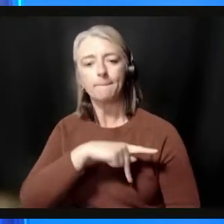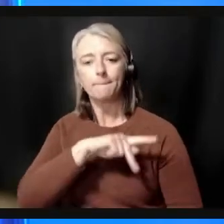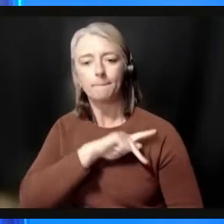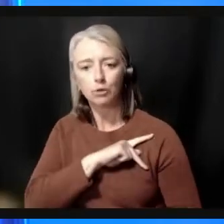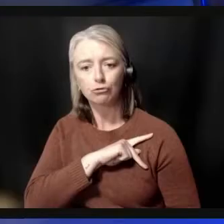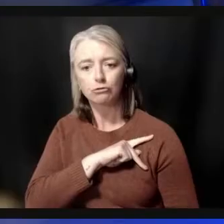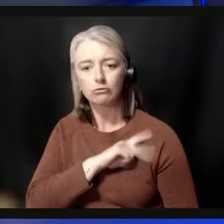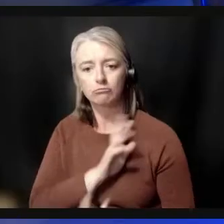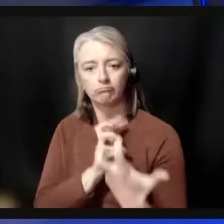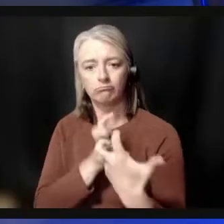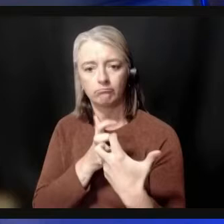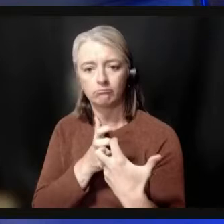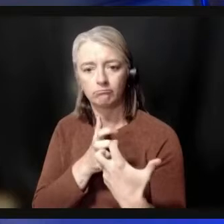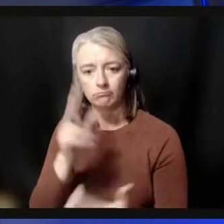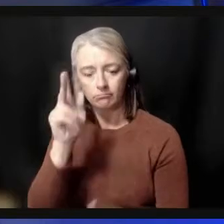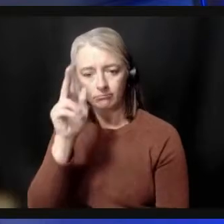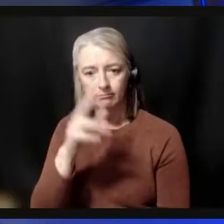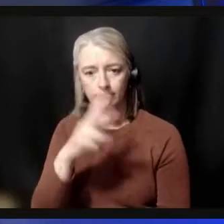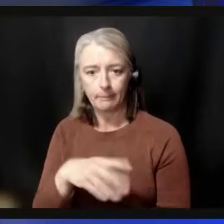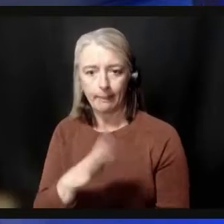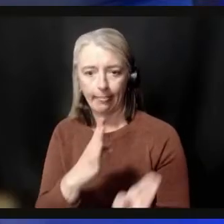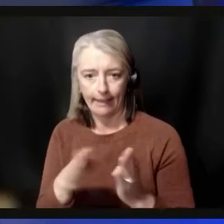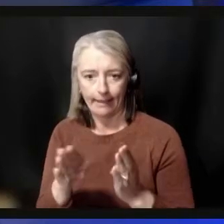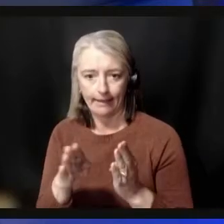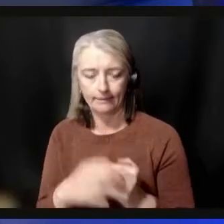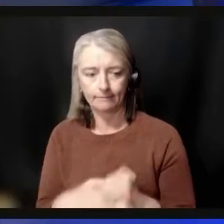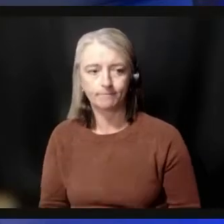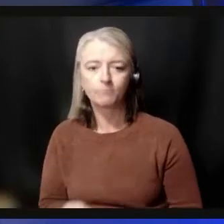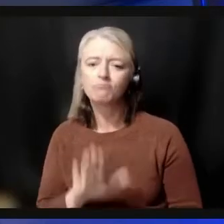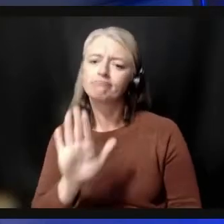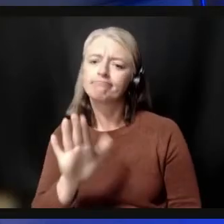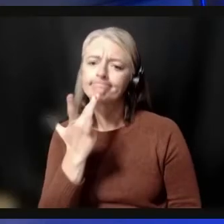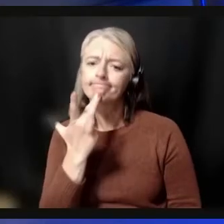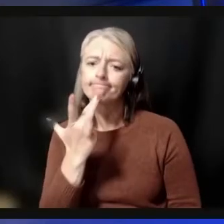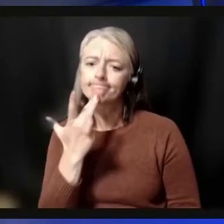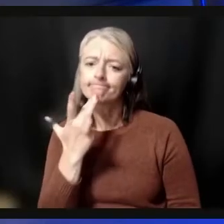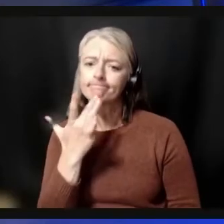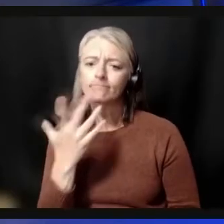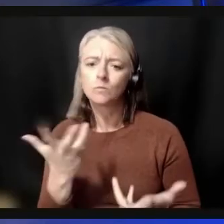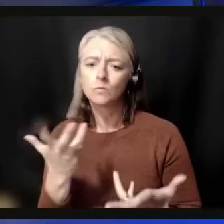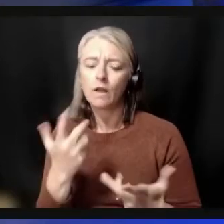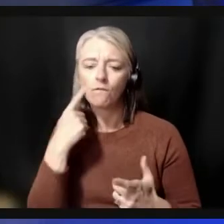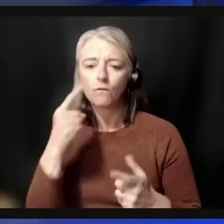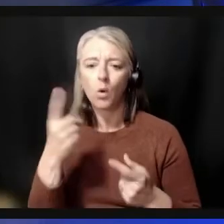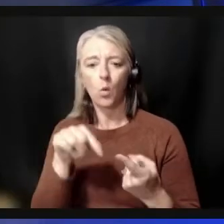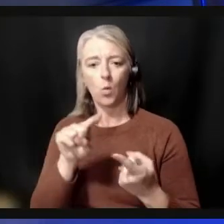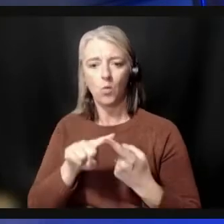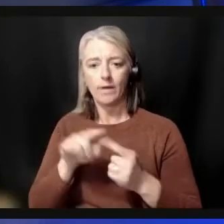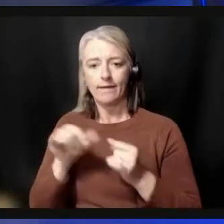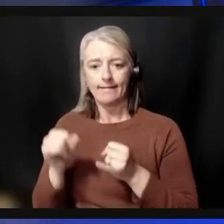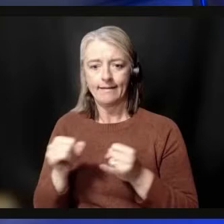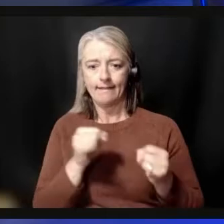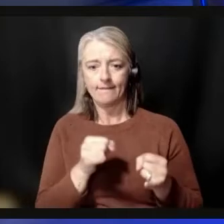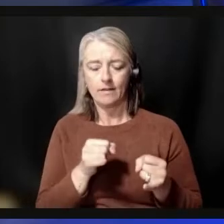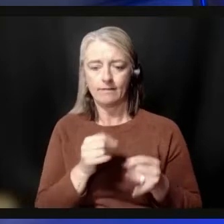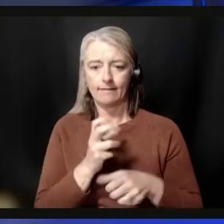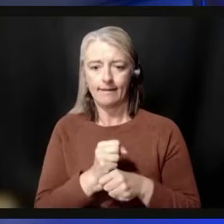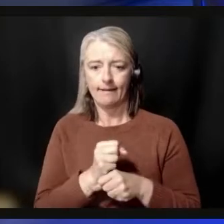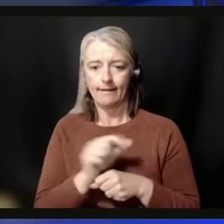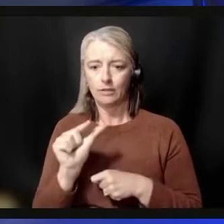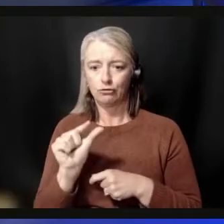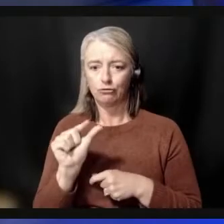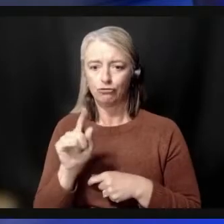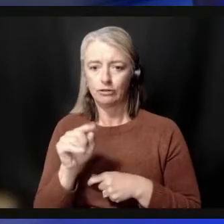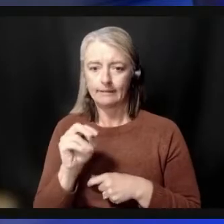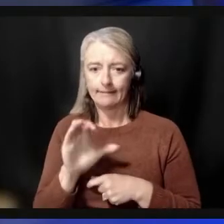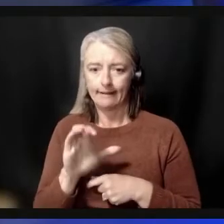this. And what would your preference be in regards to when that individual should get that genetic counseling,